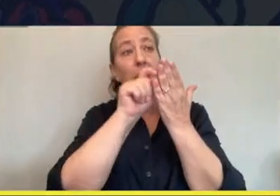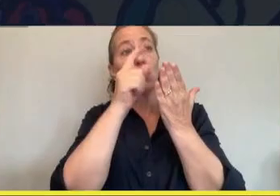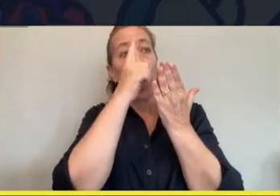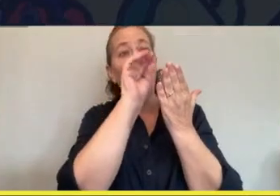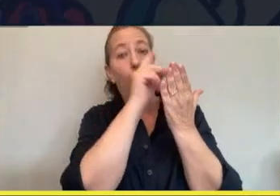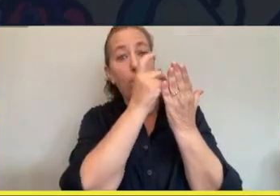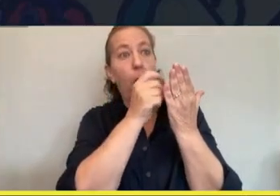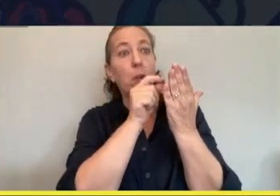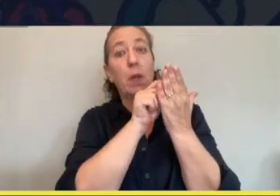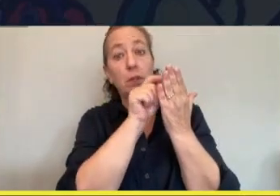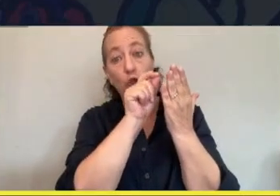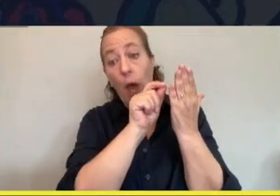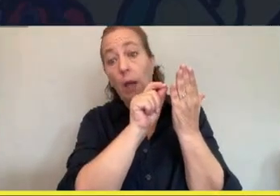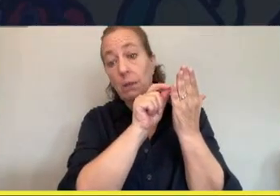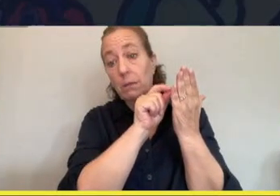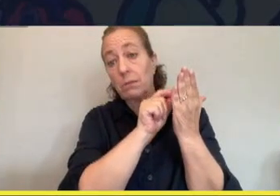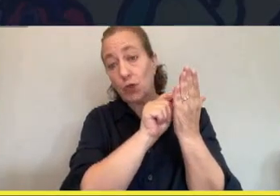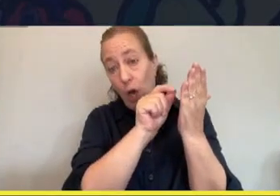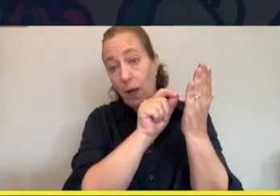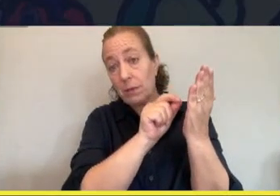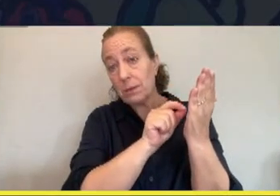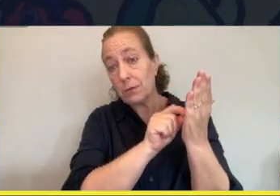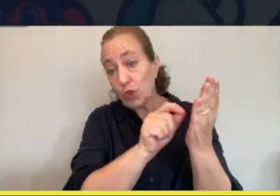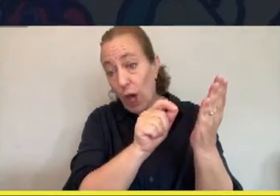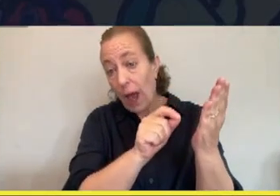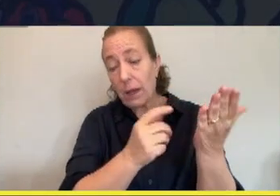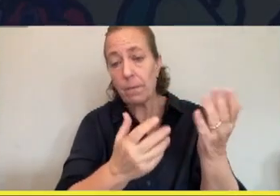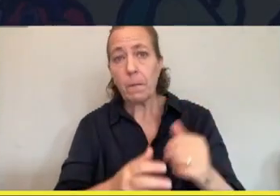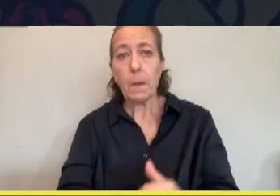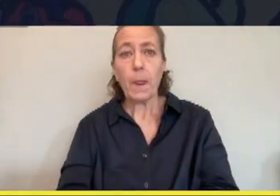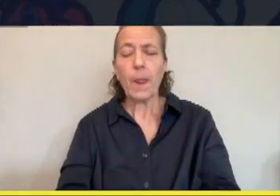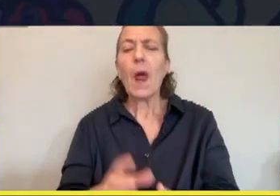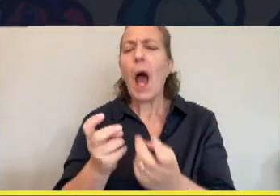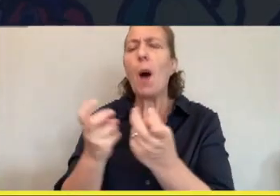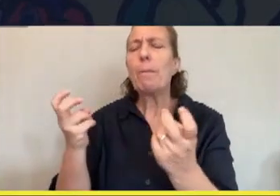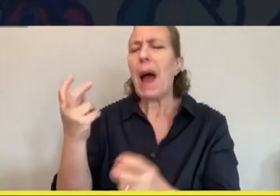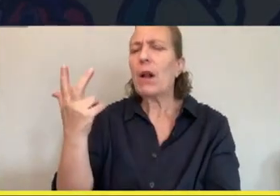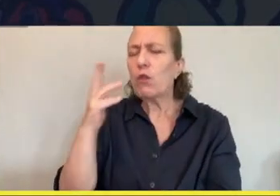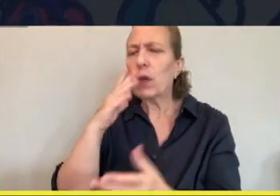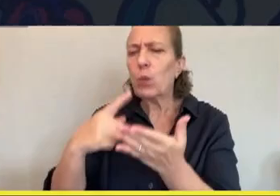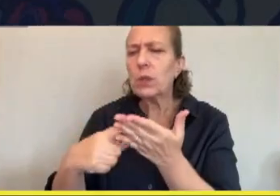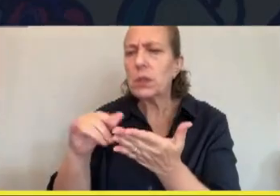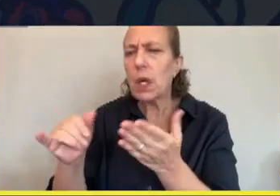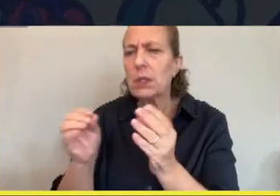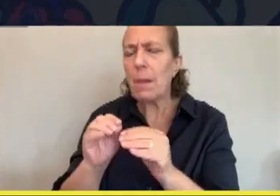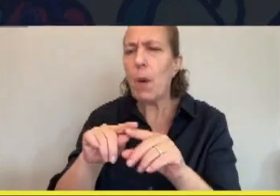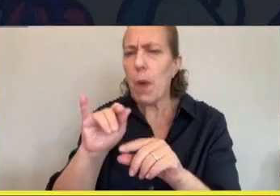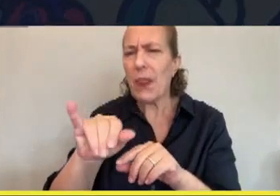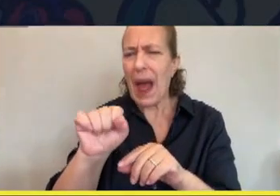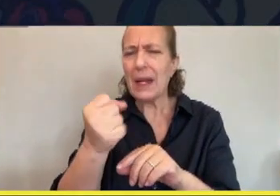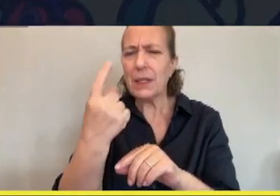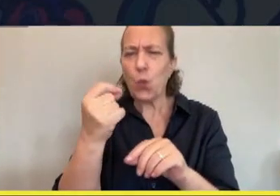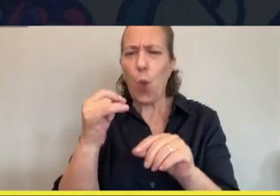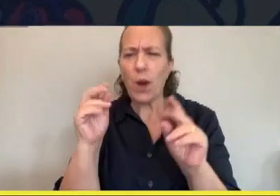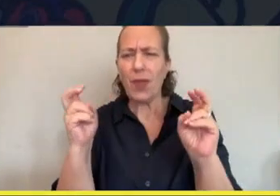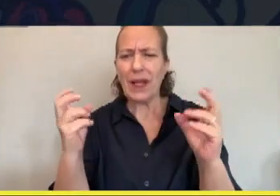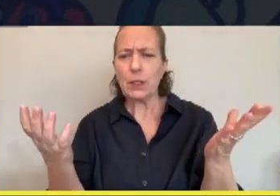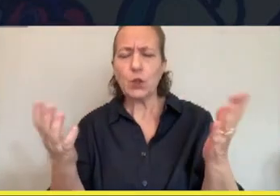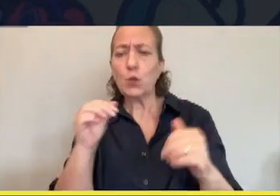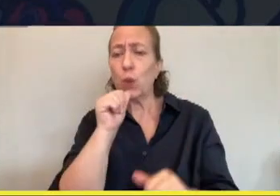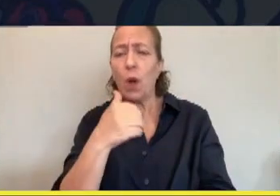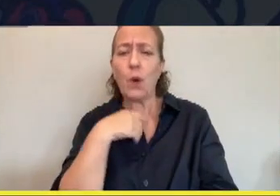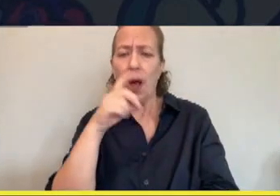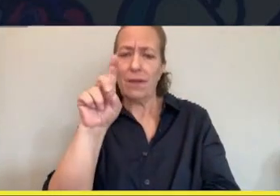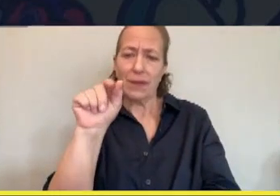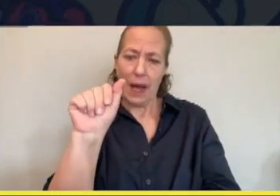And so I think, again, panel 3 will be discussing this, but that's one of the issues is that we don't have disability data at all, but